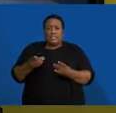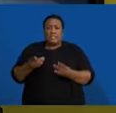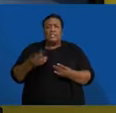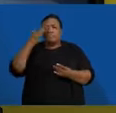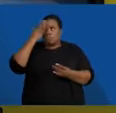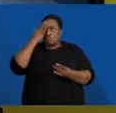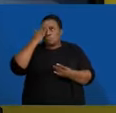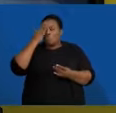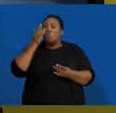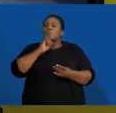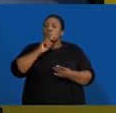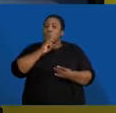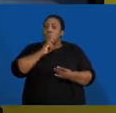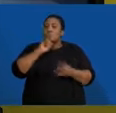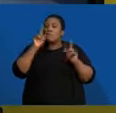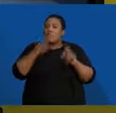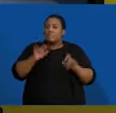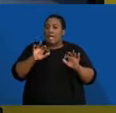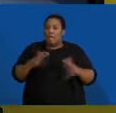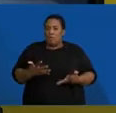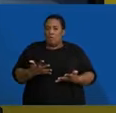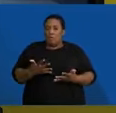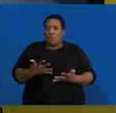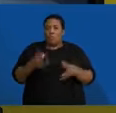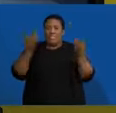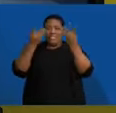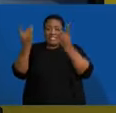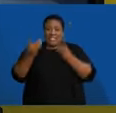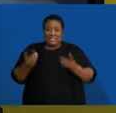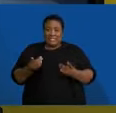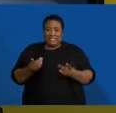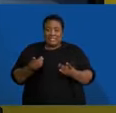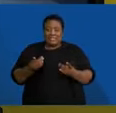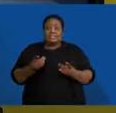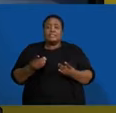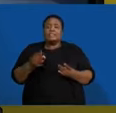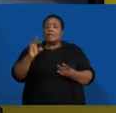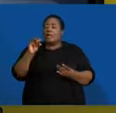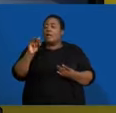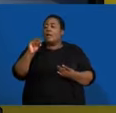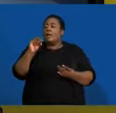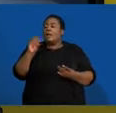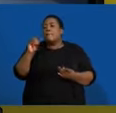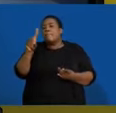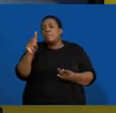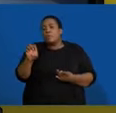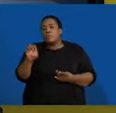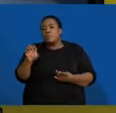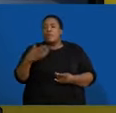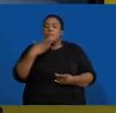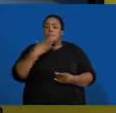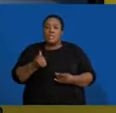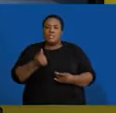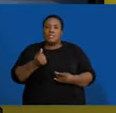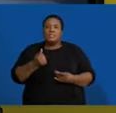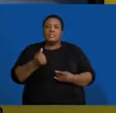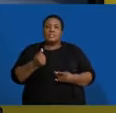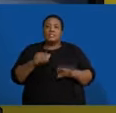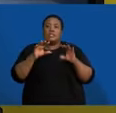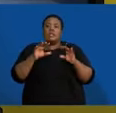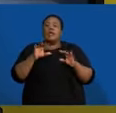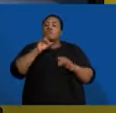to use your calculator in stats mode. And one thing for sure I should caution you is, please refrain from using